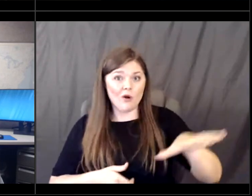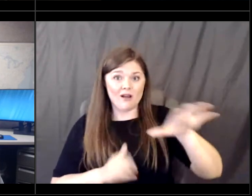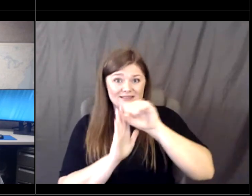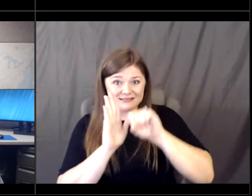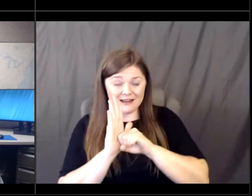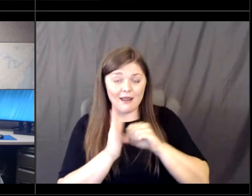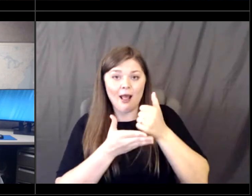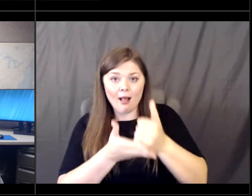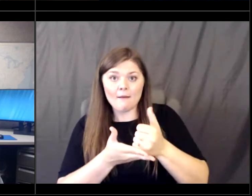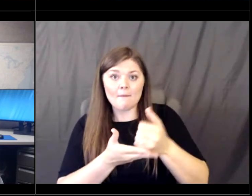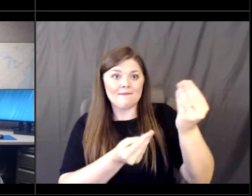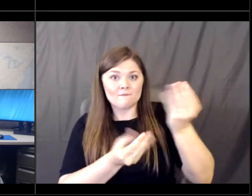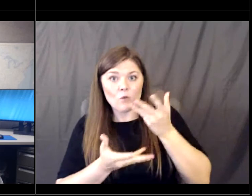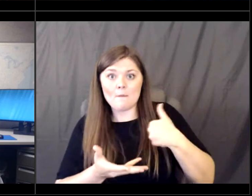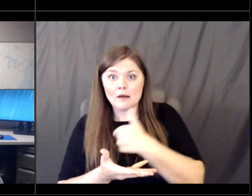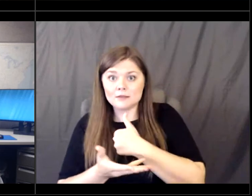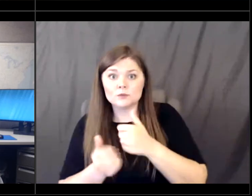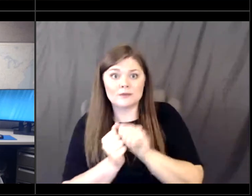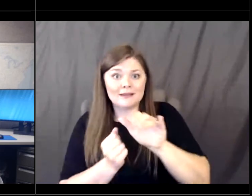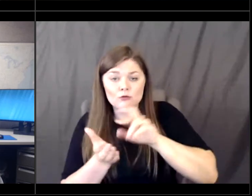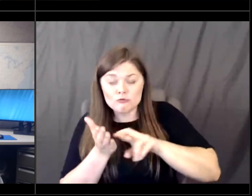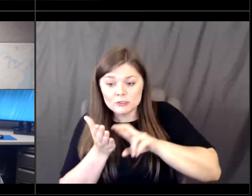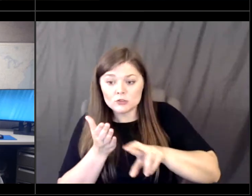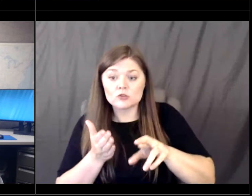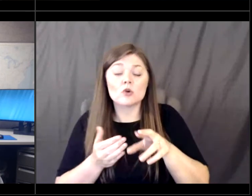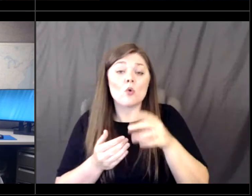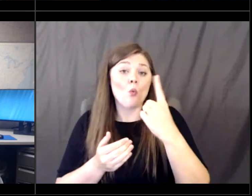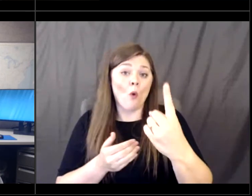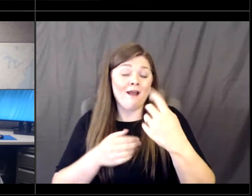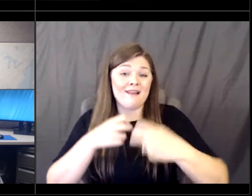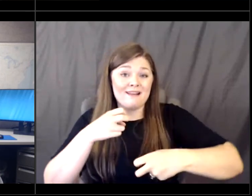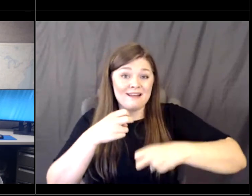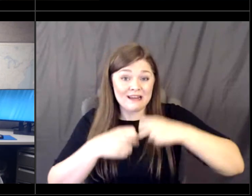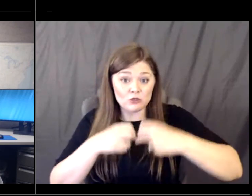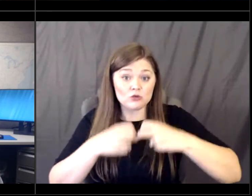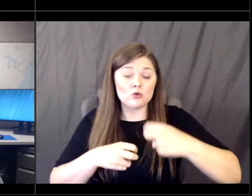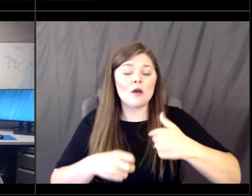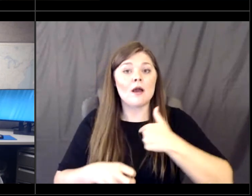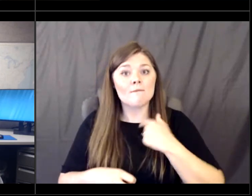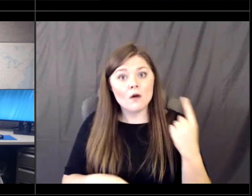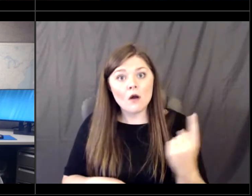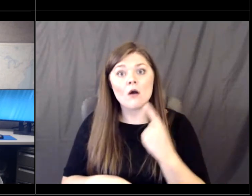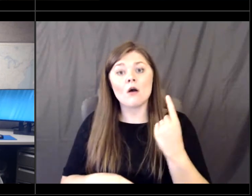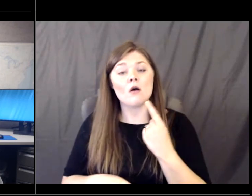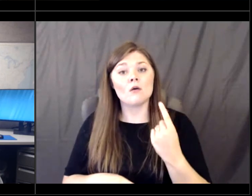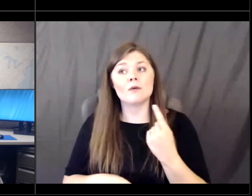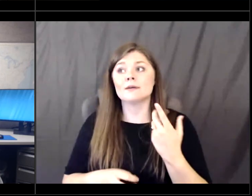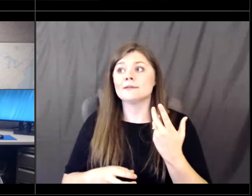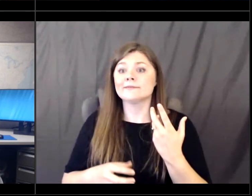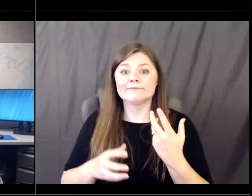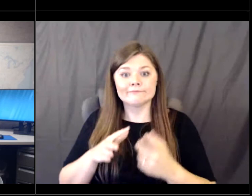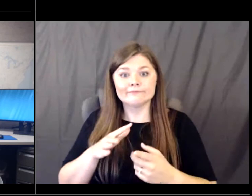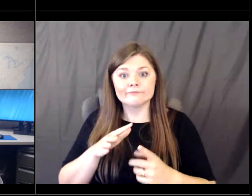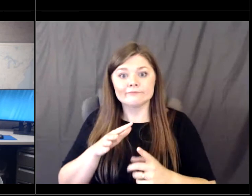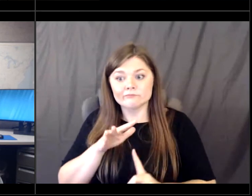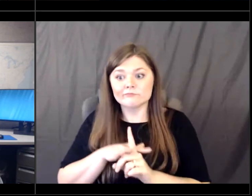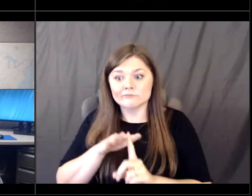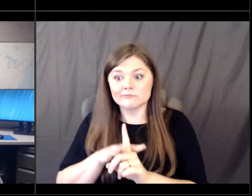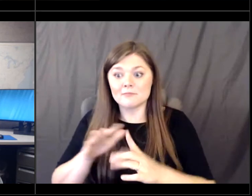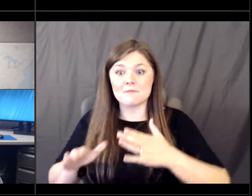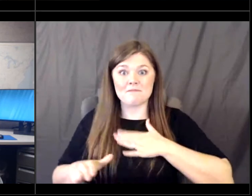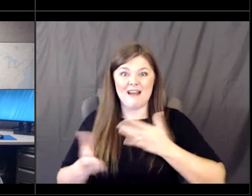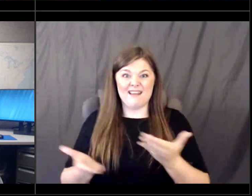the research. One of the issues that I've constantly worked on in my 7 years at the University of